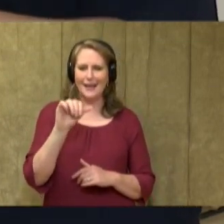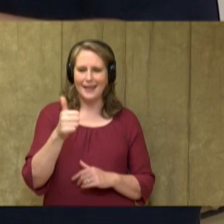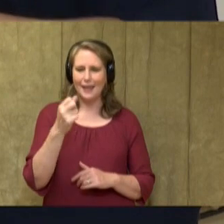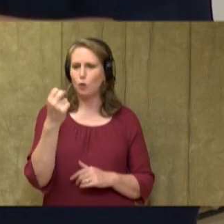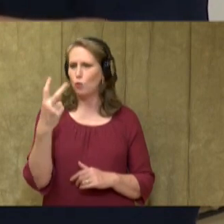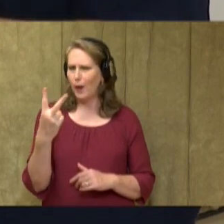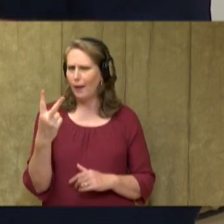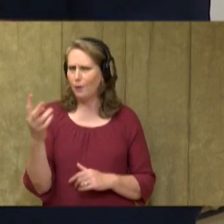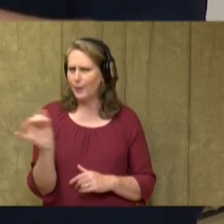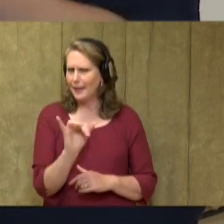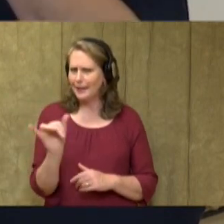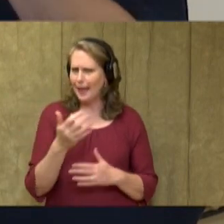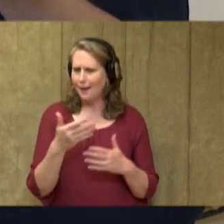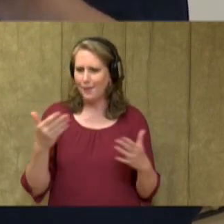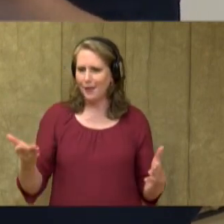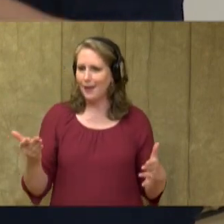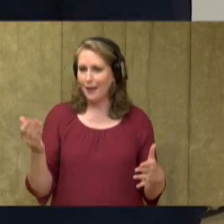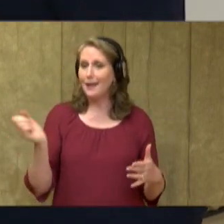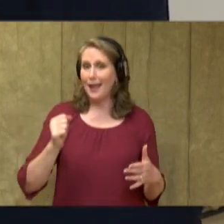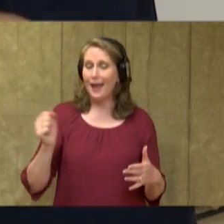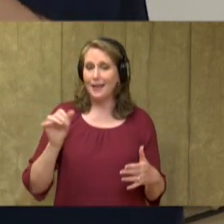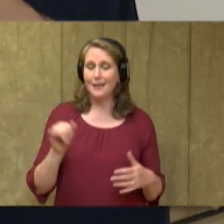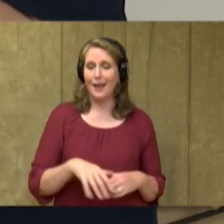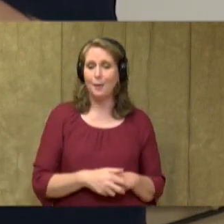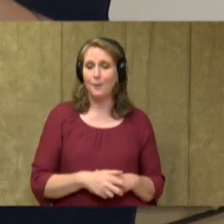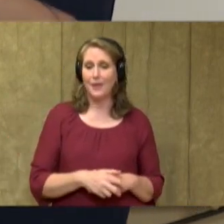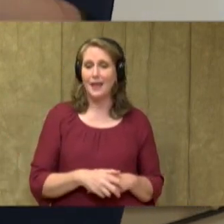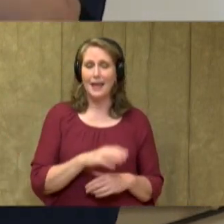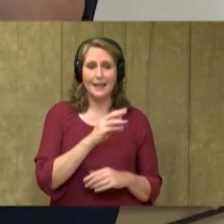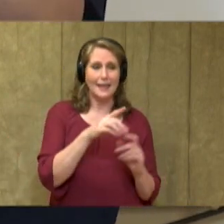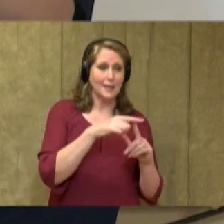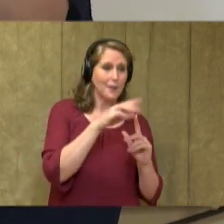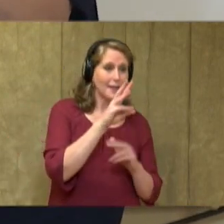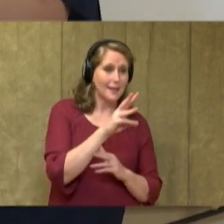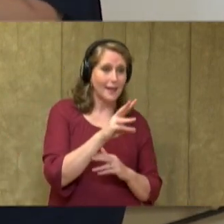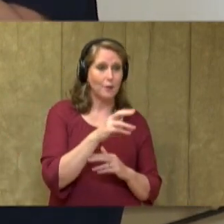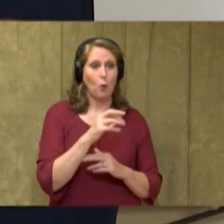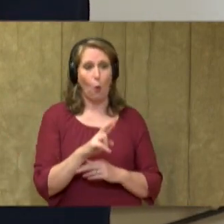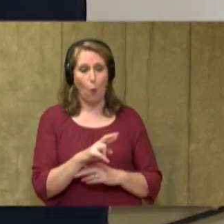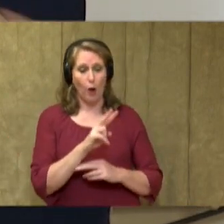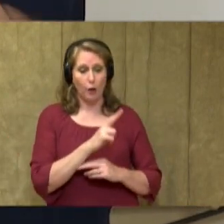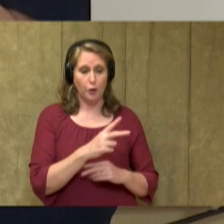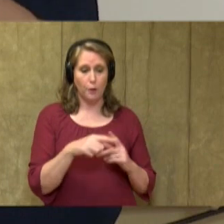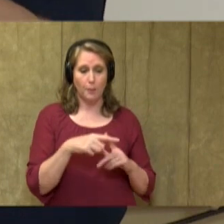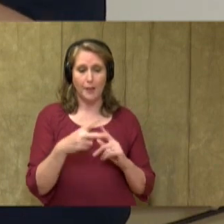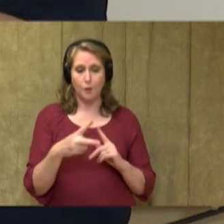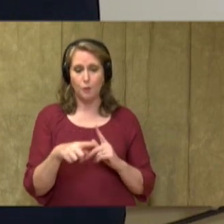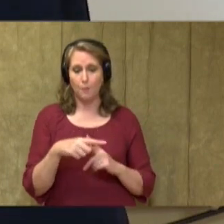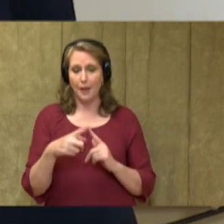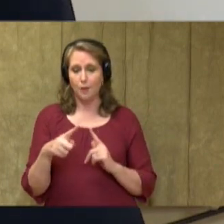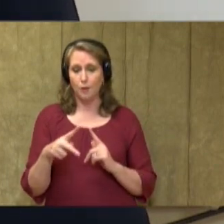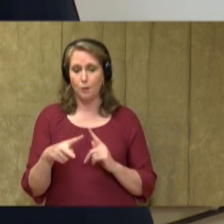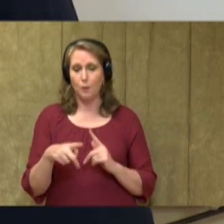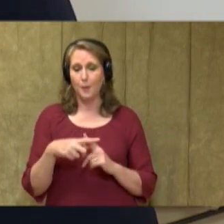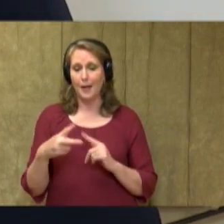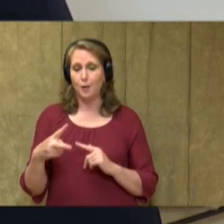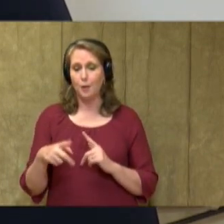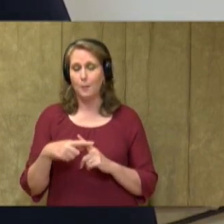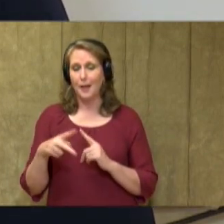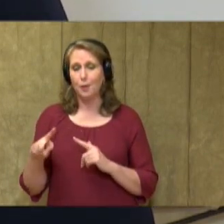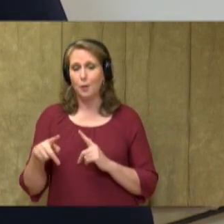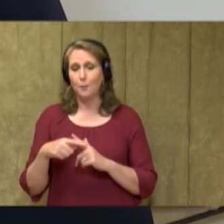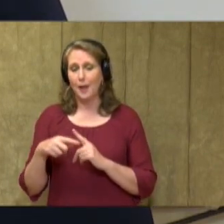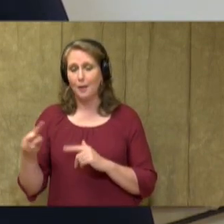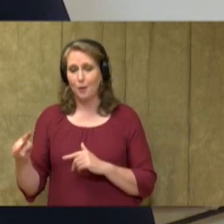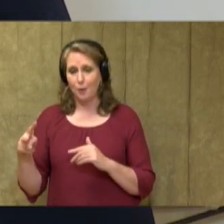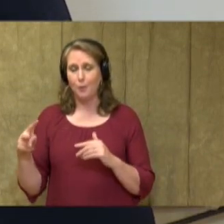thing? It is the same thing. So really, it doesn't matter which way you write it because you're going to get the right answer because